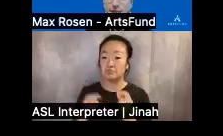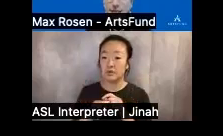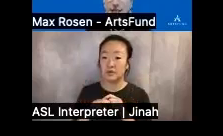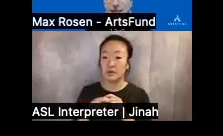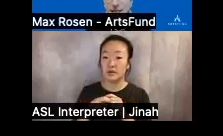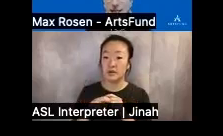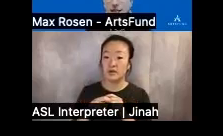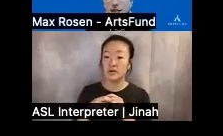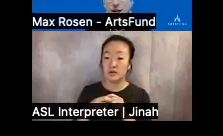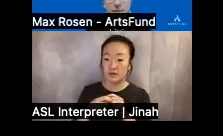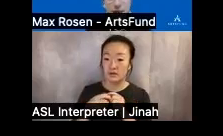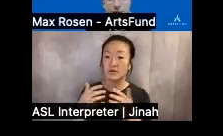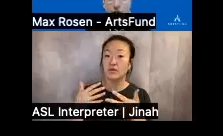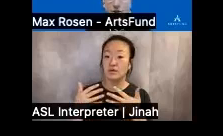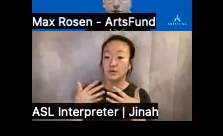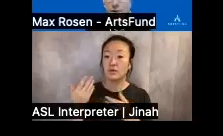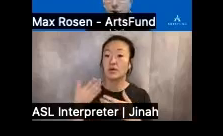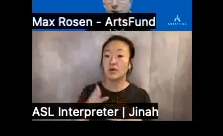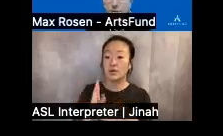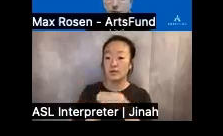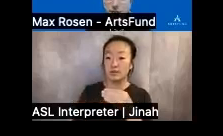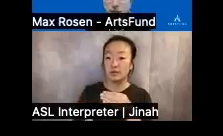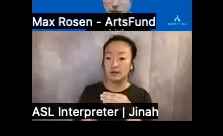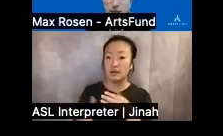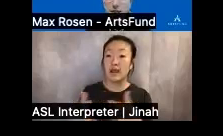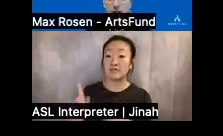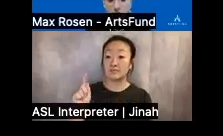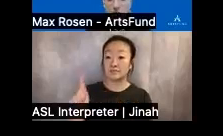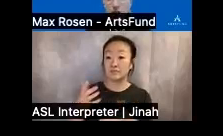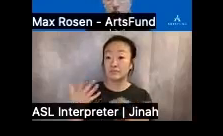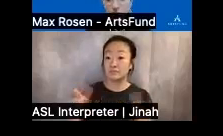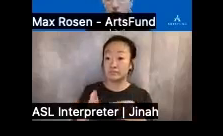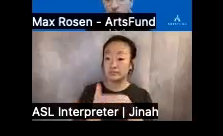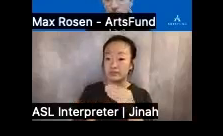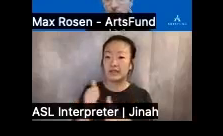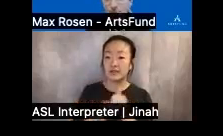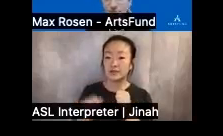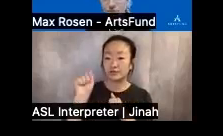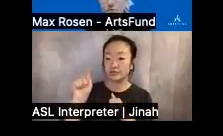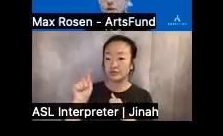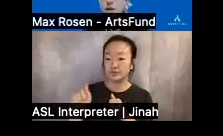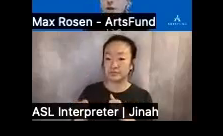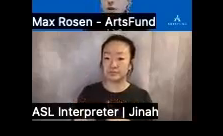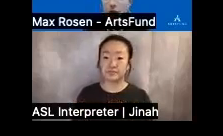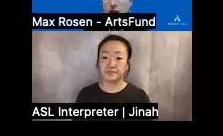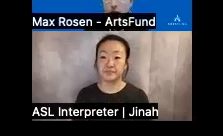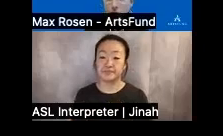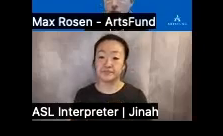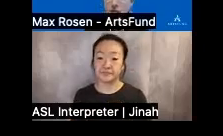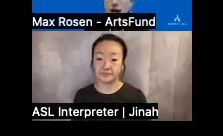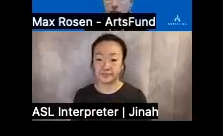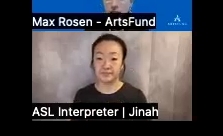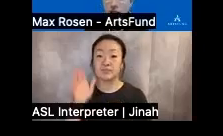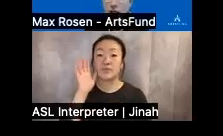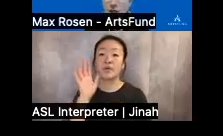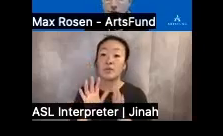complete text after you have marked complete each of these 4 forms. You have the option